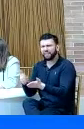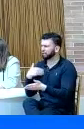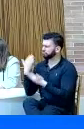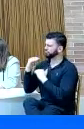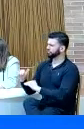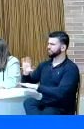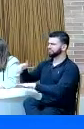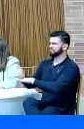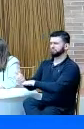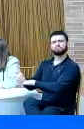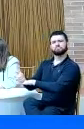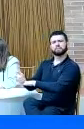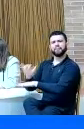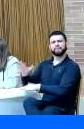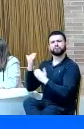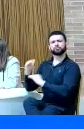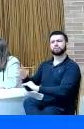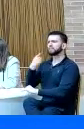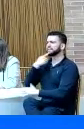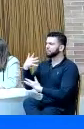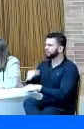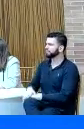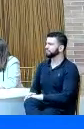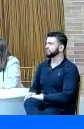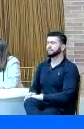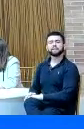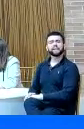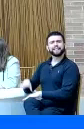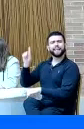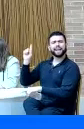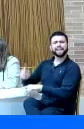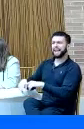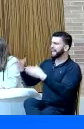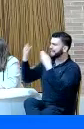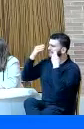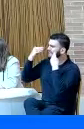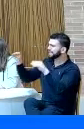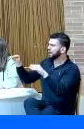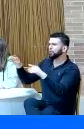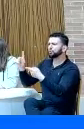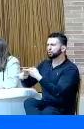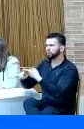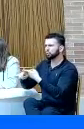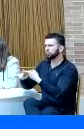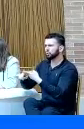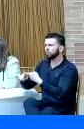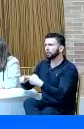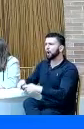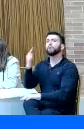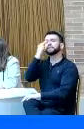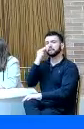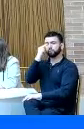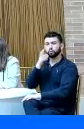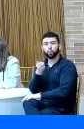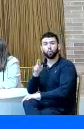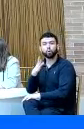deed restriction said that they could not sell to Negroes or Jewish in